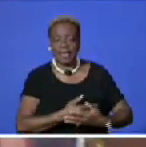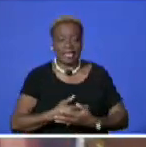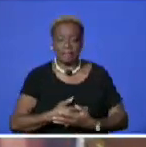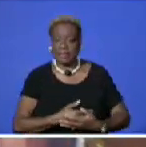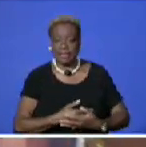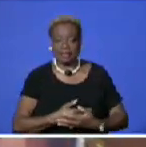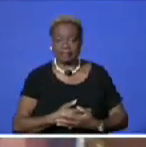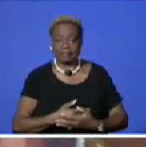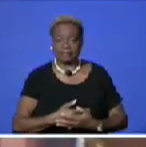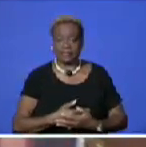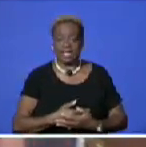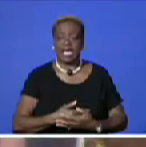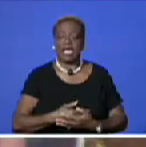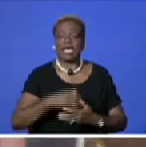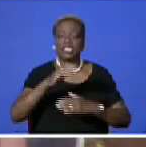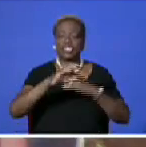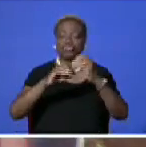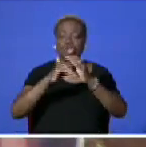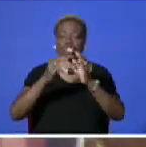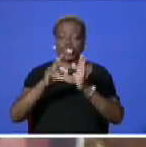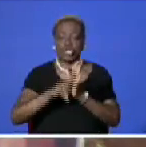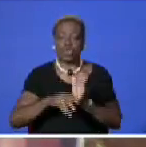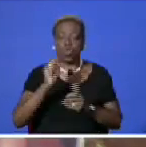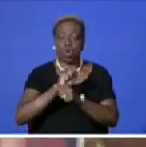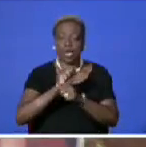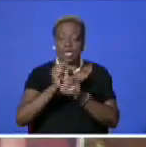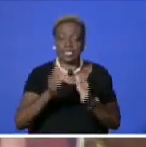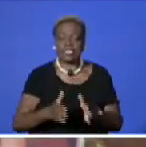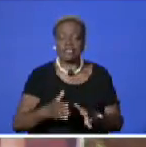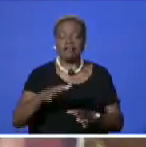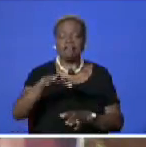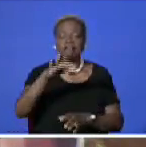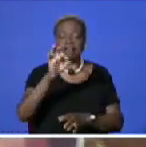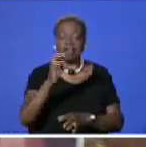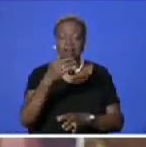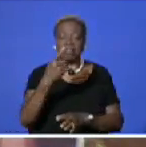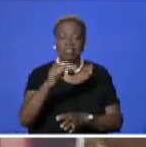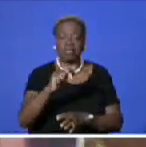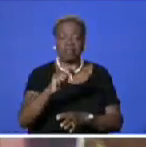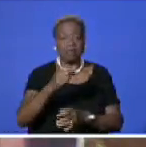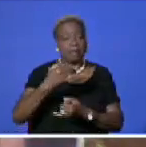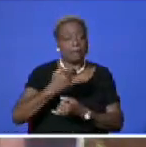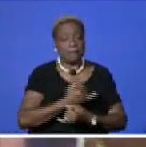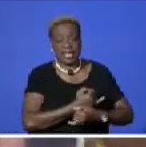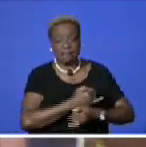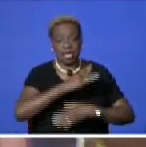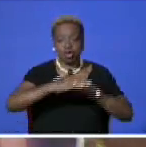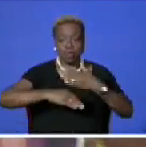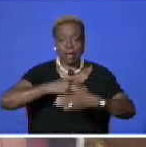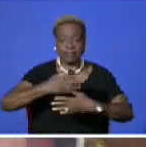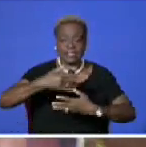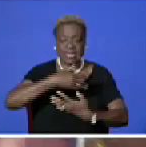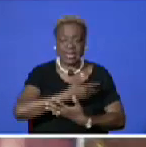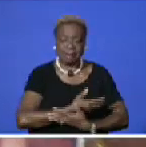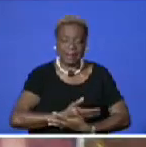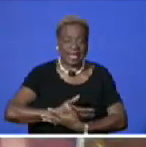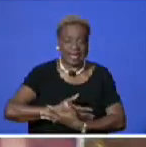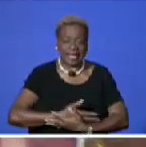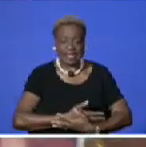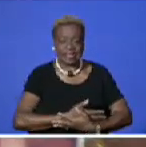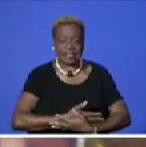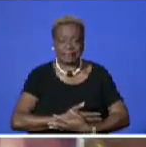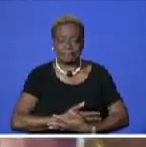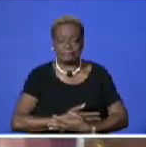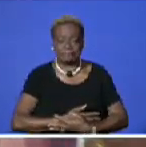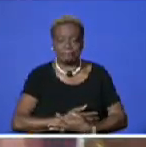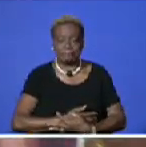about construction workers finding the infant while at a Church of God of the Nazarene wrapped in a blanket. Officers dispatched to the scene